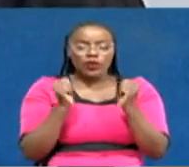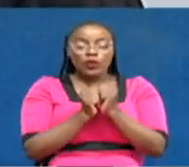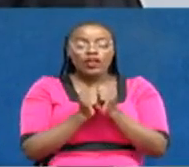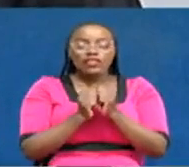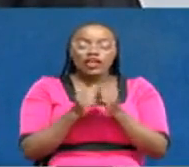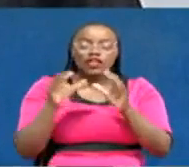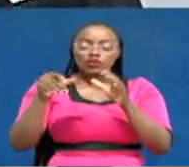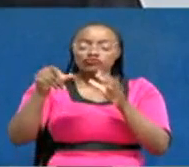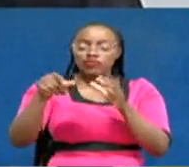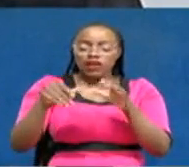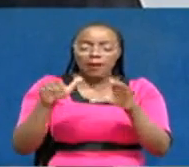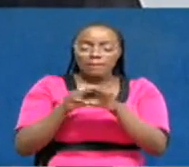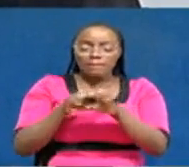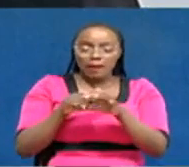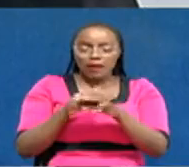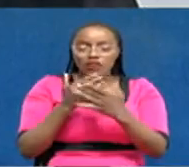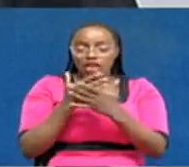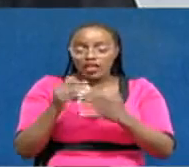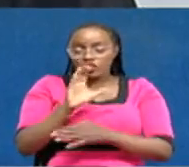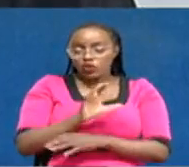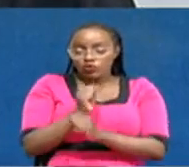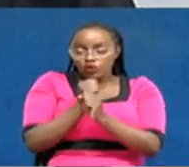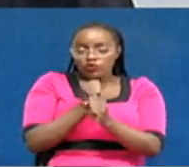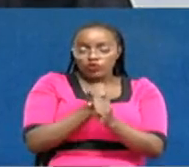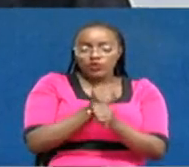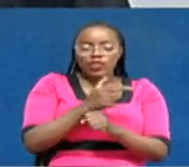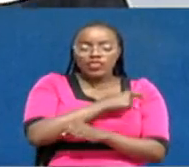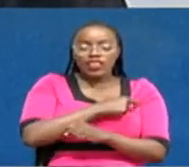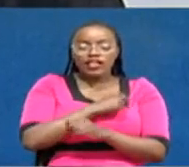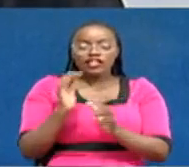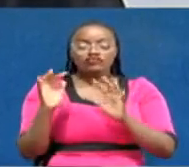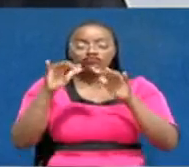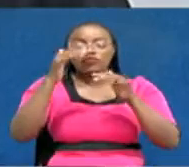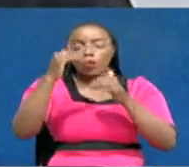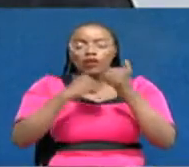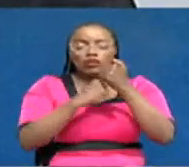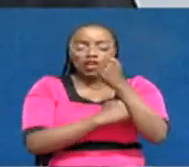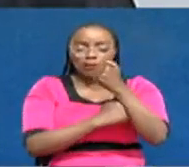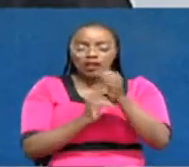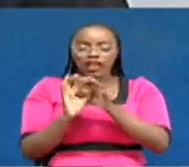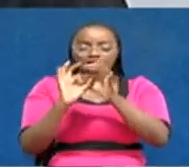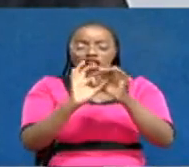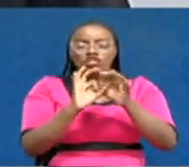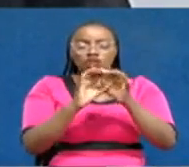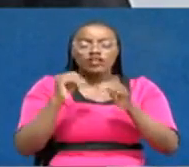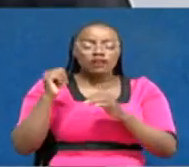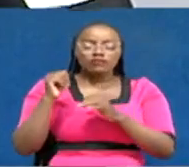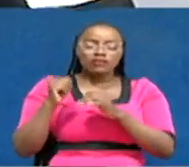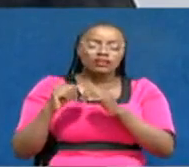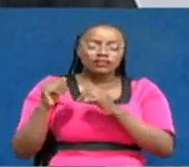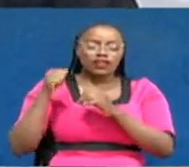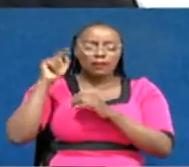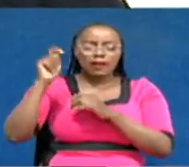the constituents members of a coalition now conducting delegates' conferences to endorse a joint presidential